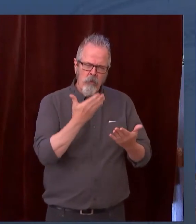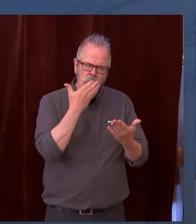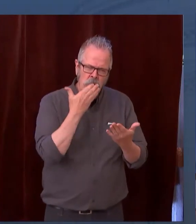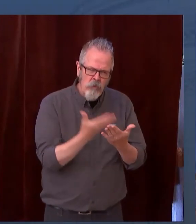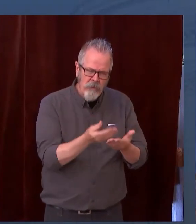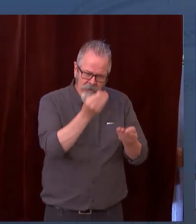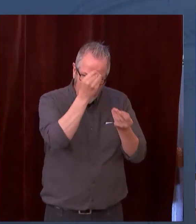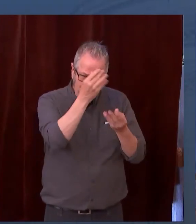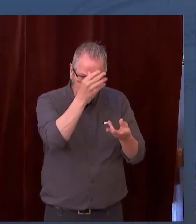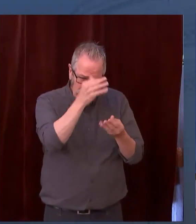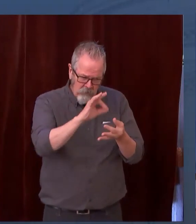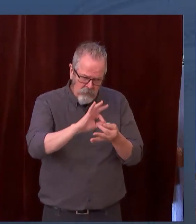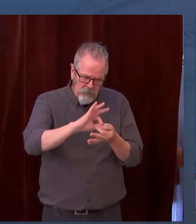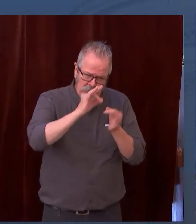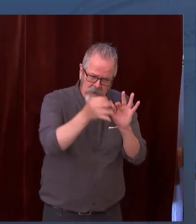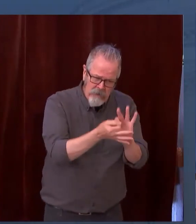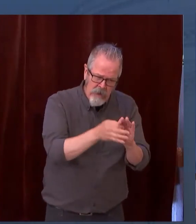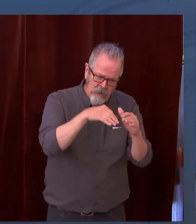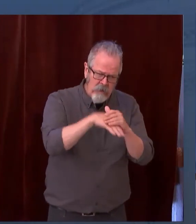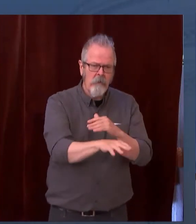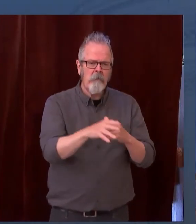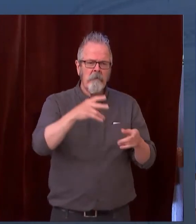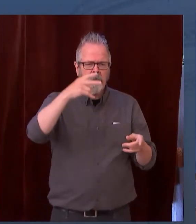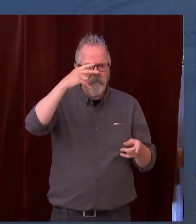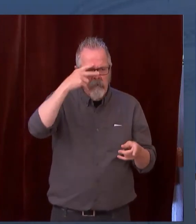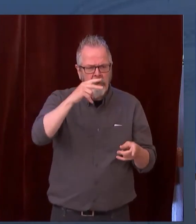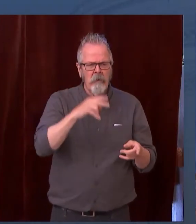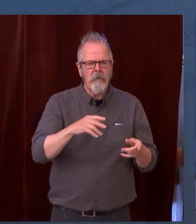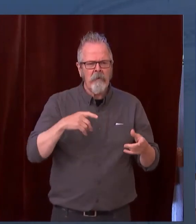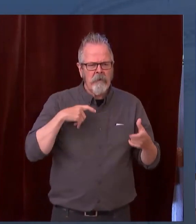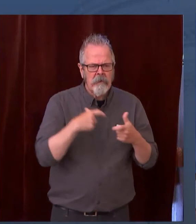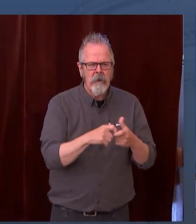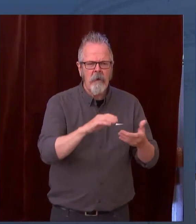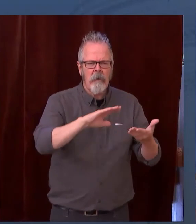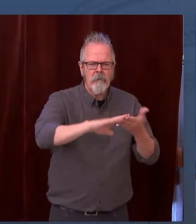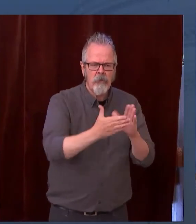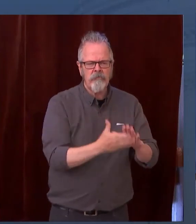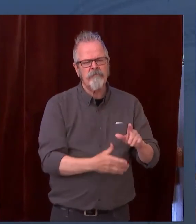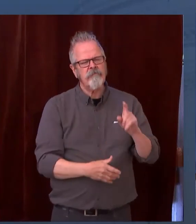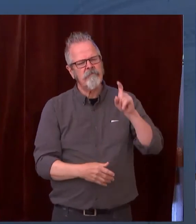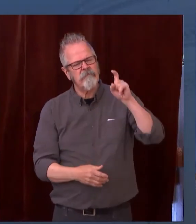A few more questions. Next question comes from Alexis with the News Tribune.